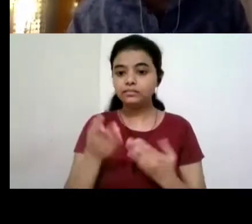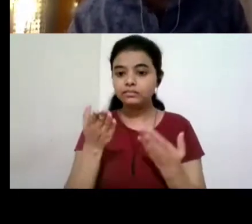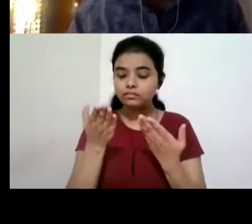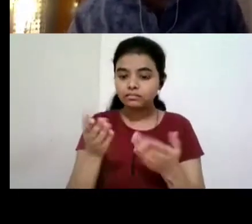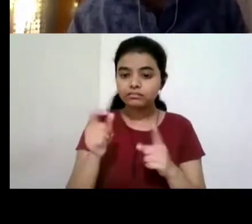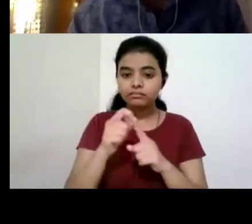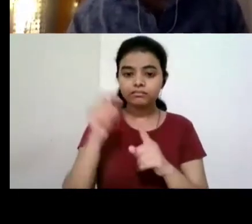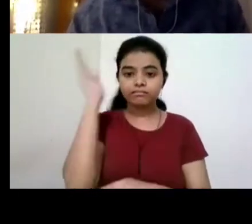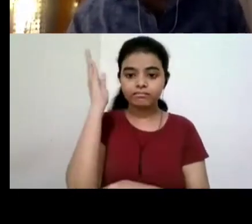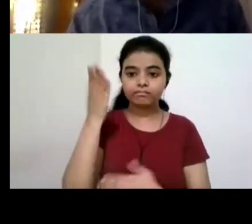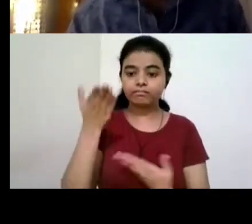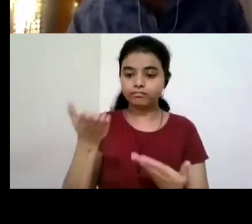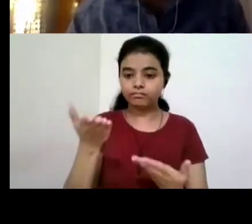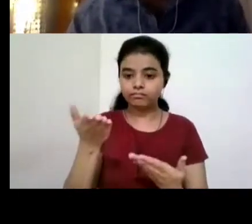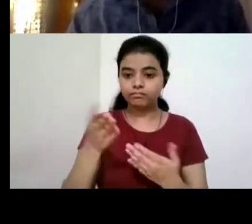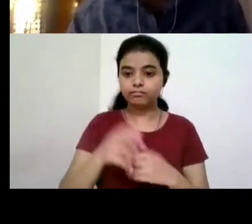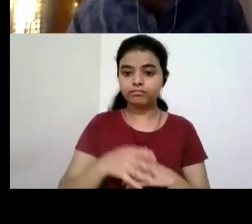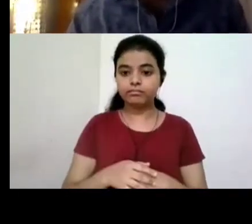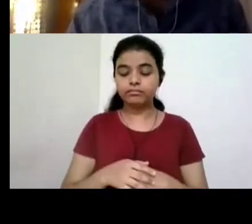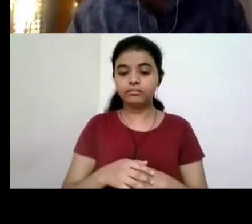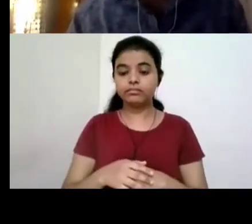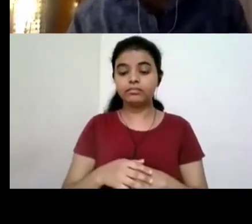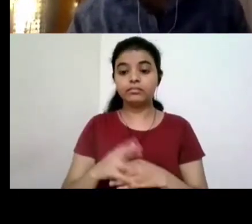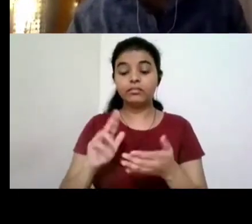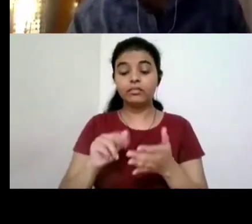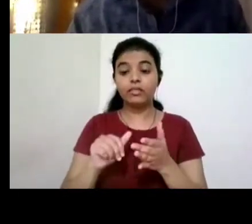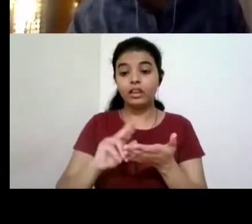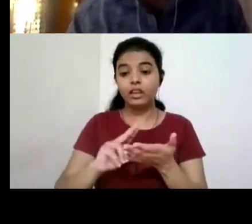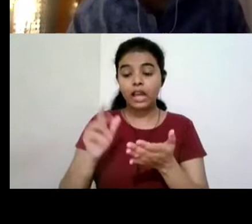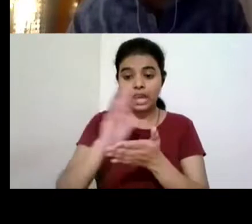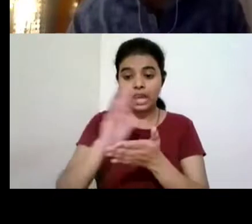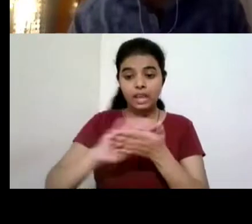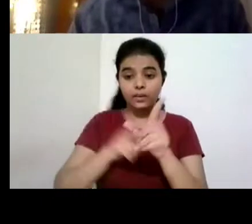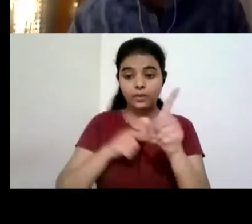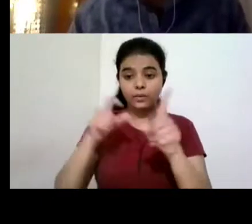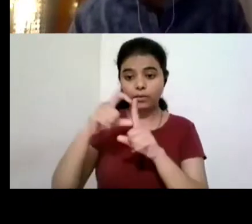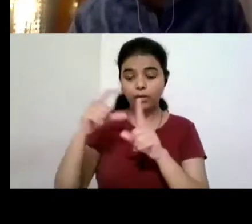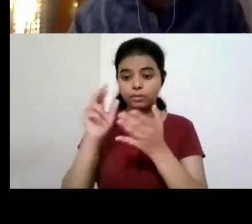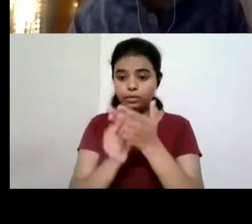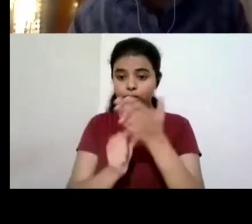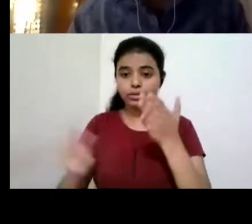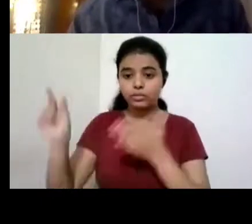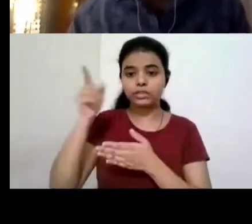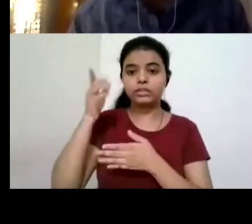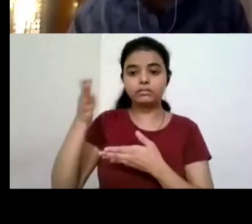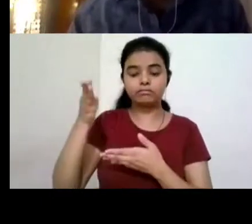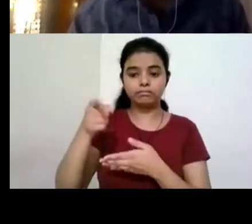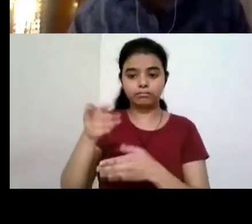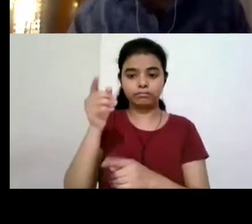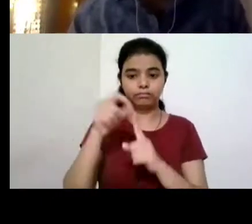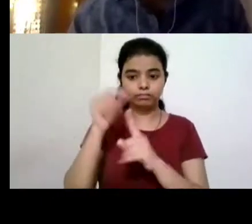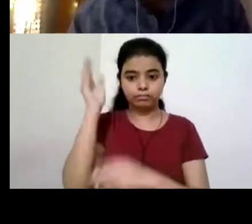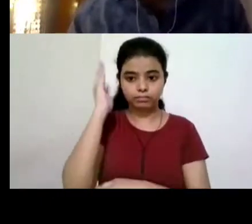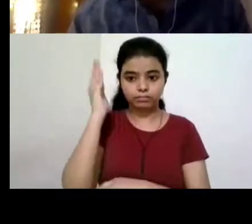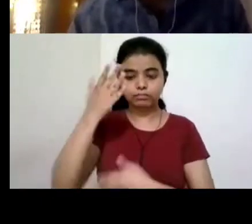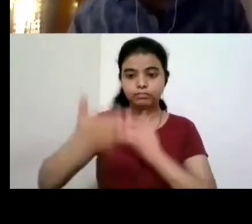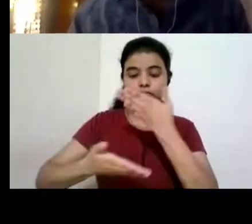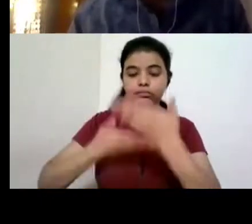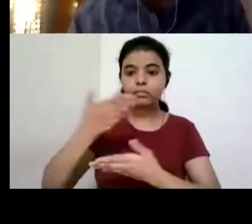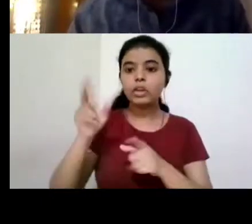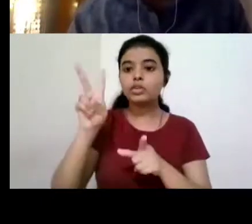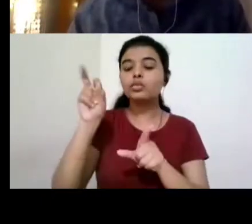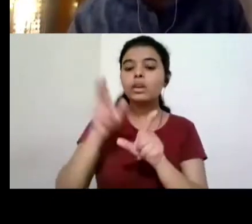Professor Emerita at Nalsal University of Law, Hyderabad, where she has taught for more than 20